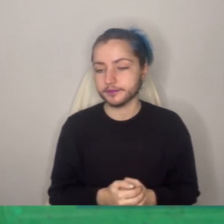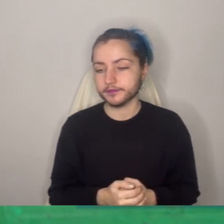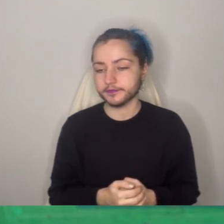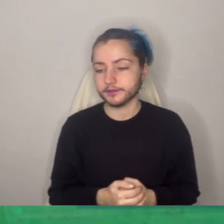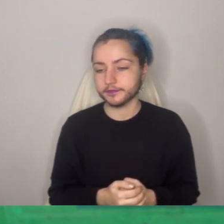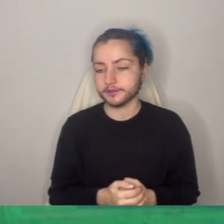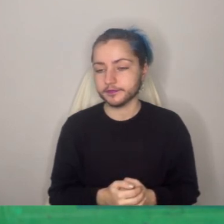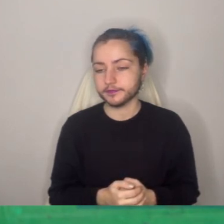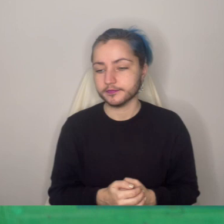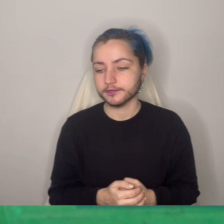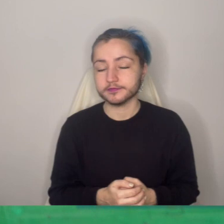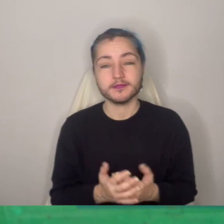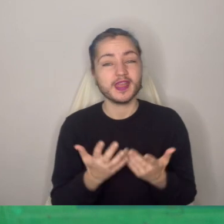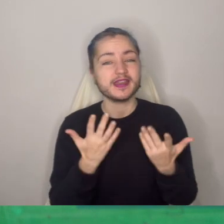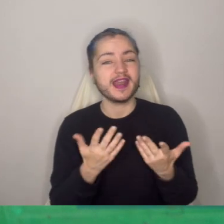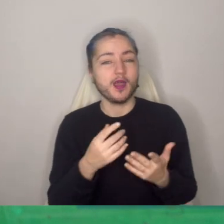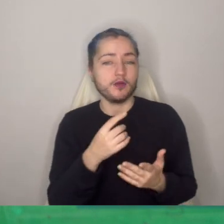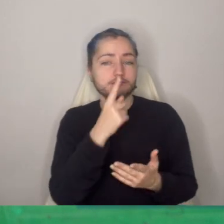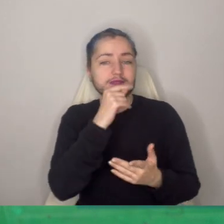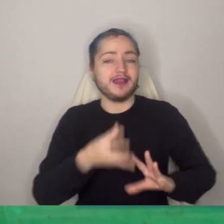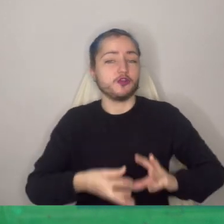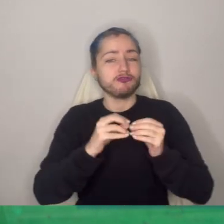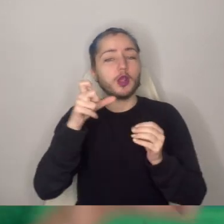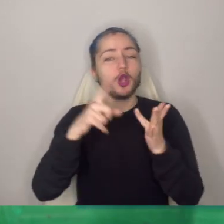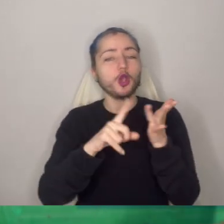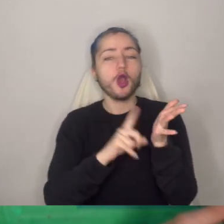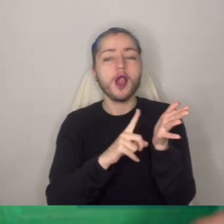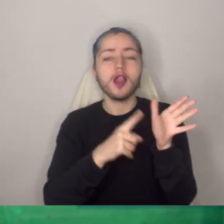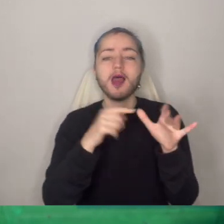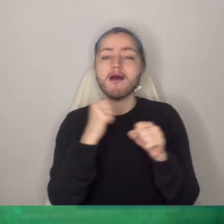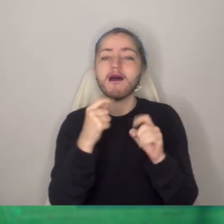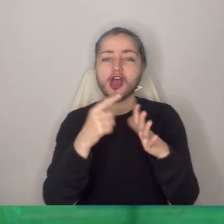And this is where we can start arranging the collage.